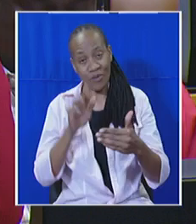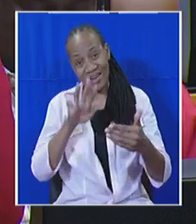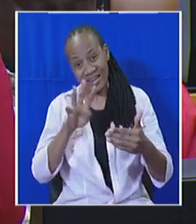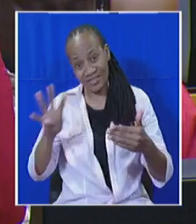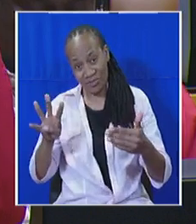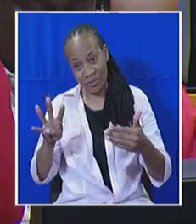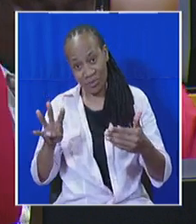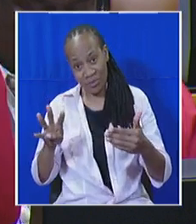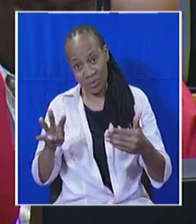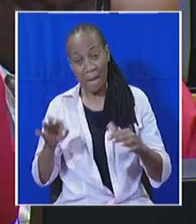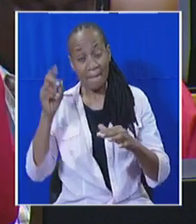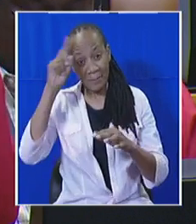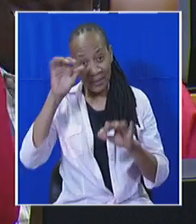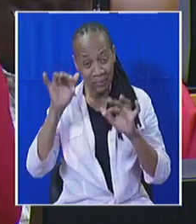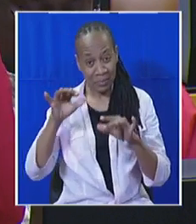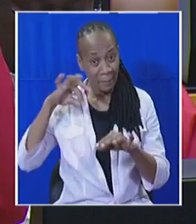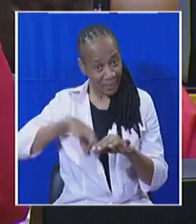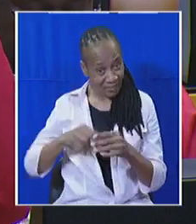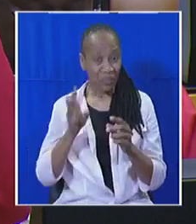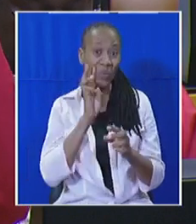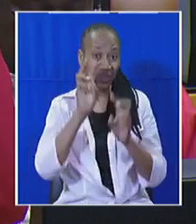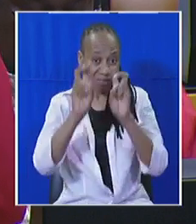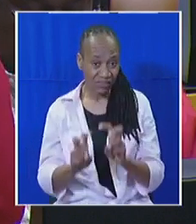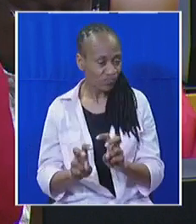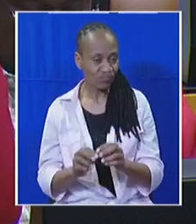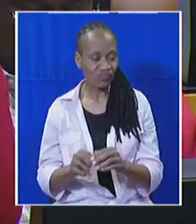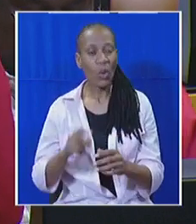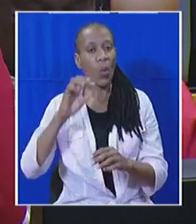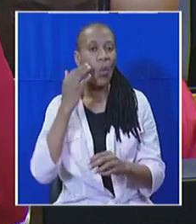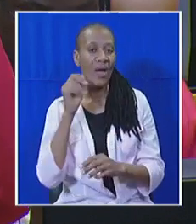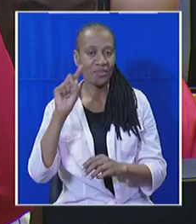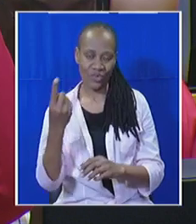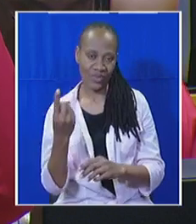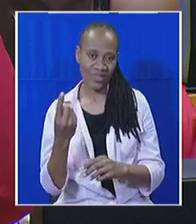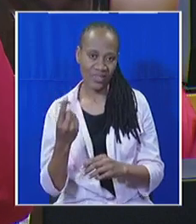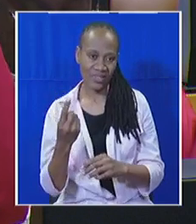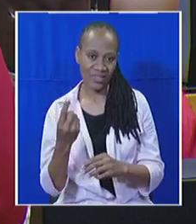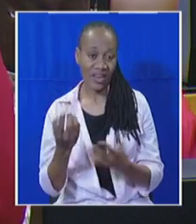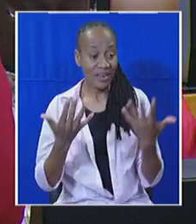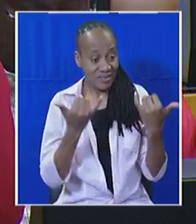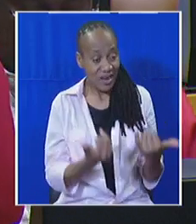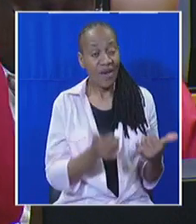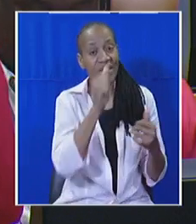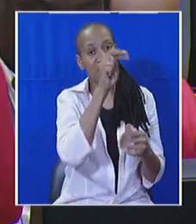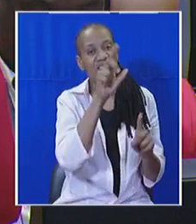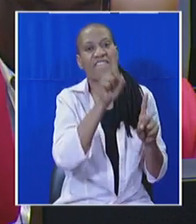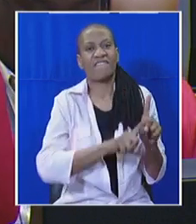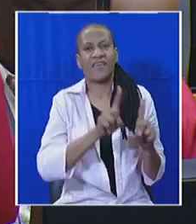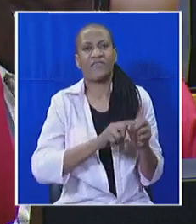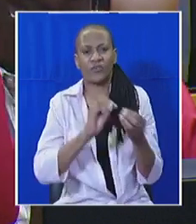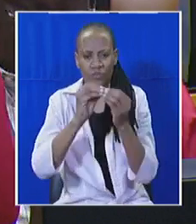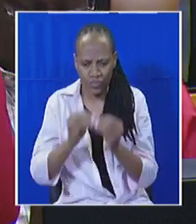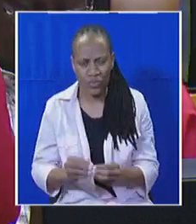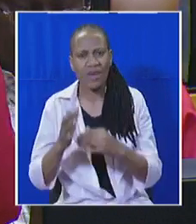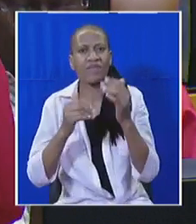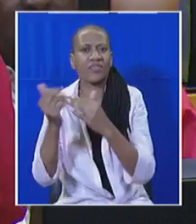never made to benefit black people, but only for the tiny white population. The failure of the ANC to invest in water infrastructure, therefore, is the cause